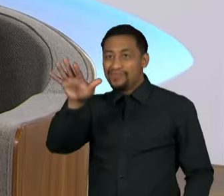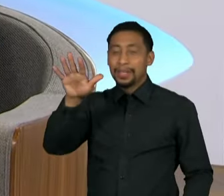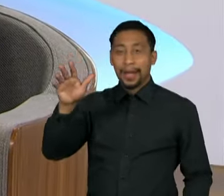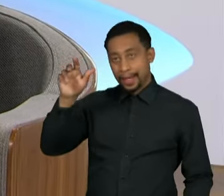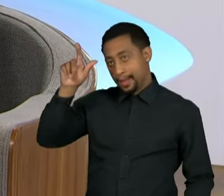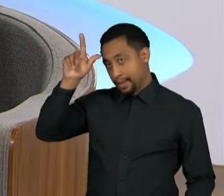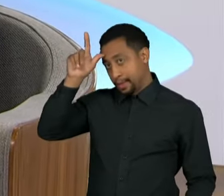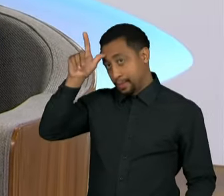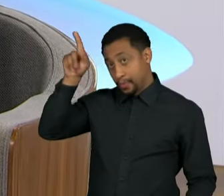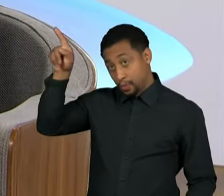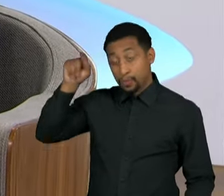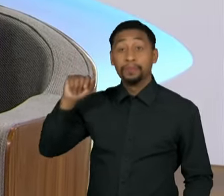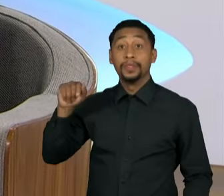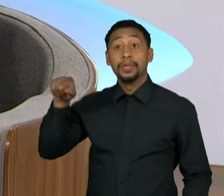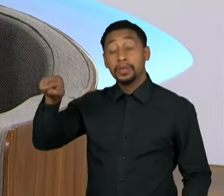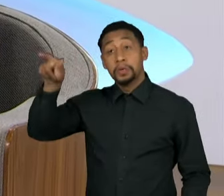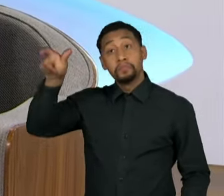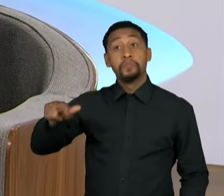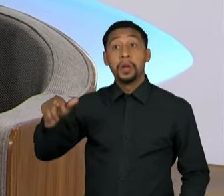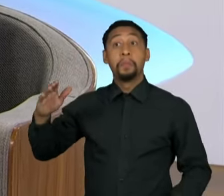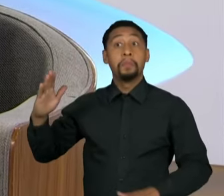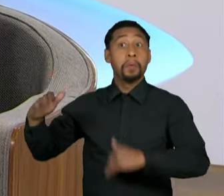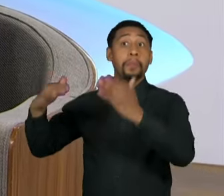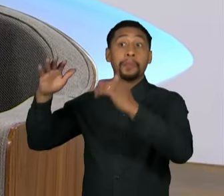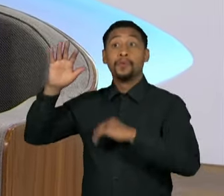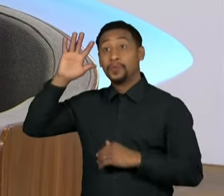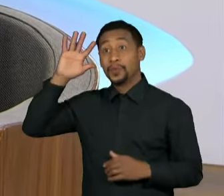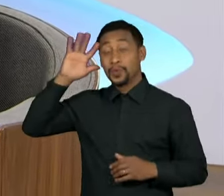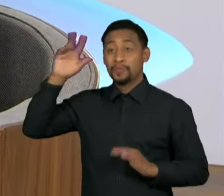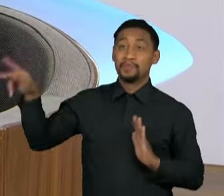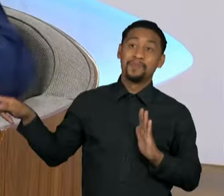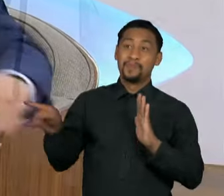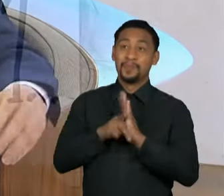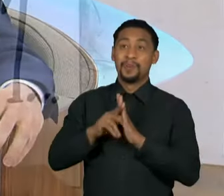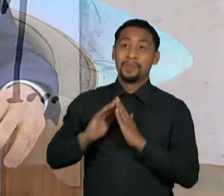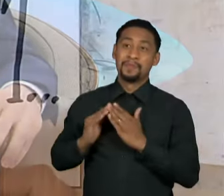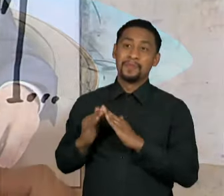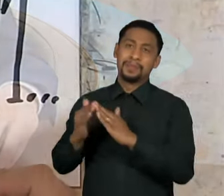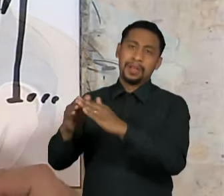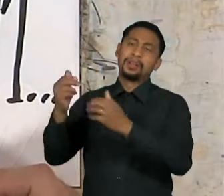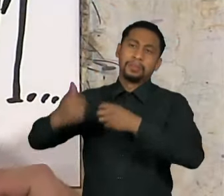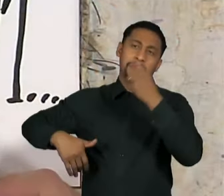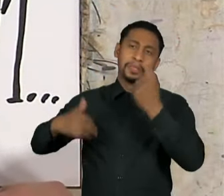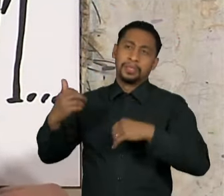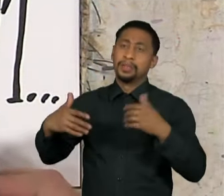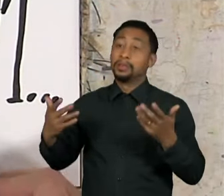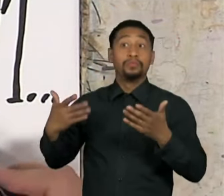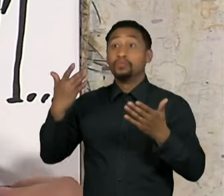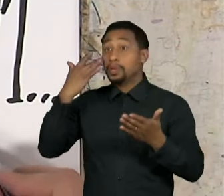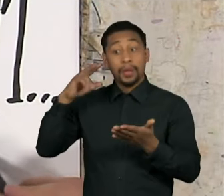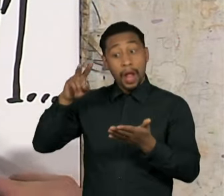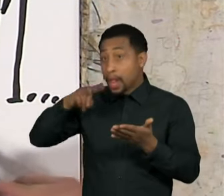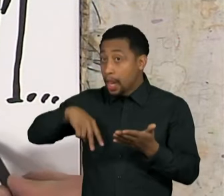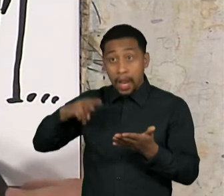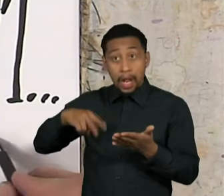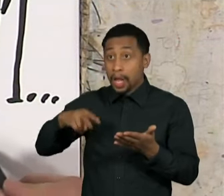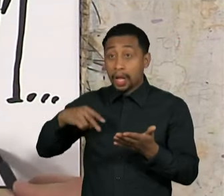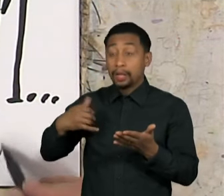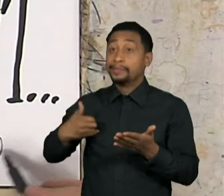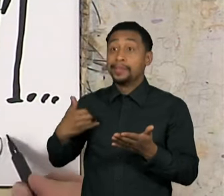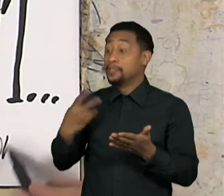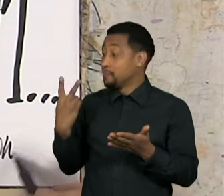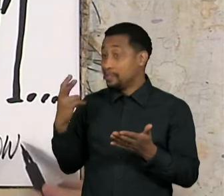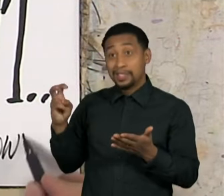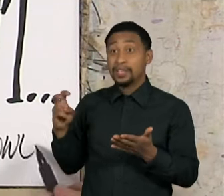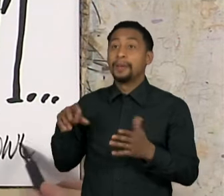he became a kind of favela philosopher, as he describes himself. He didn't read until he was 25 years